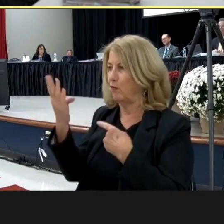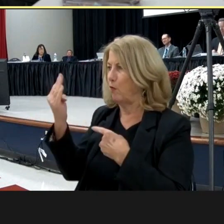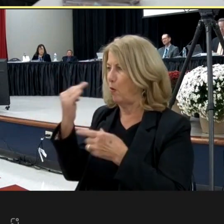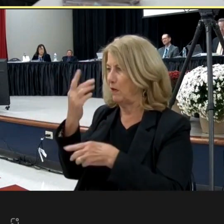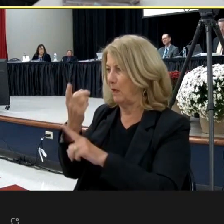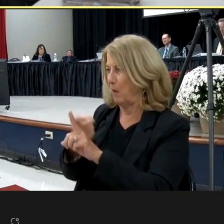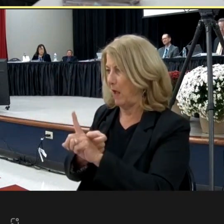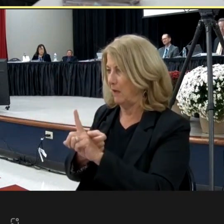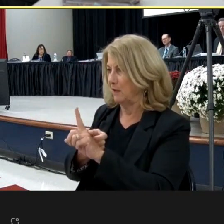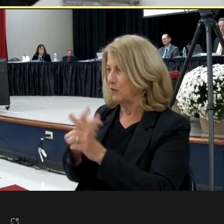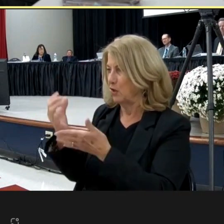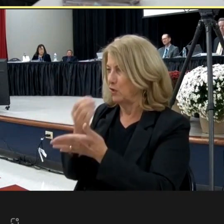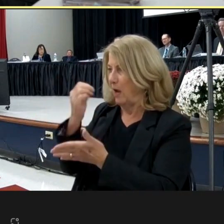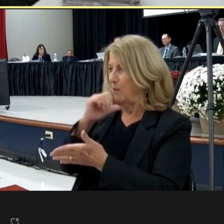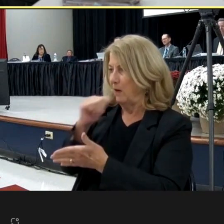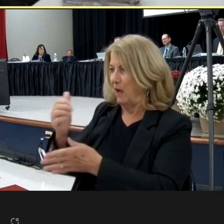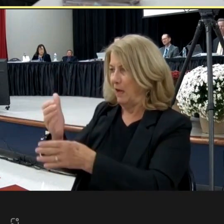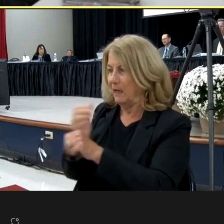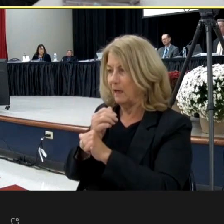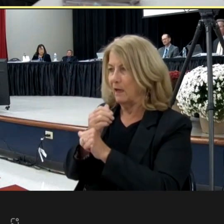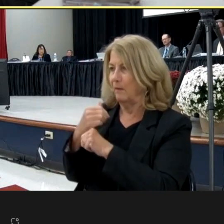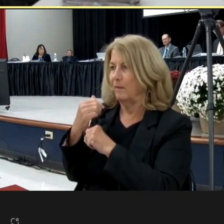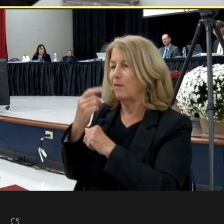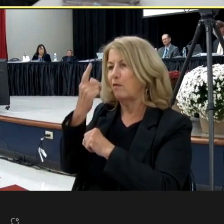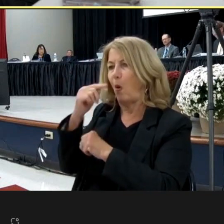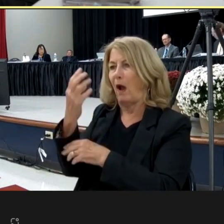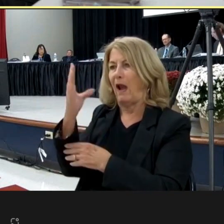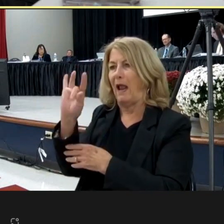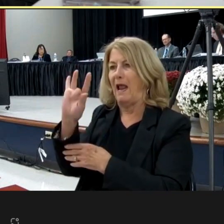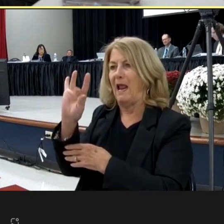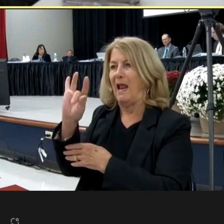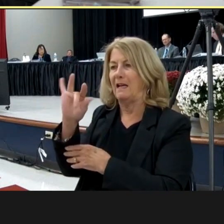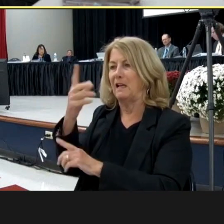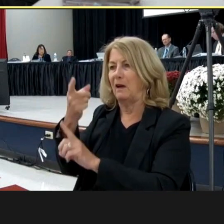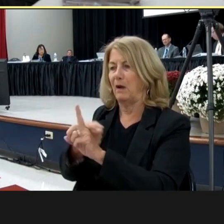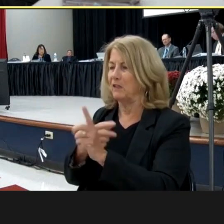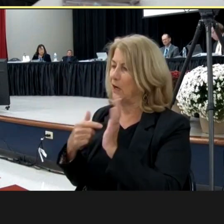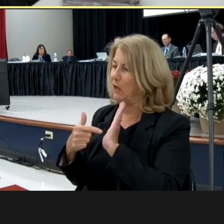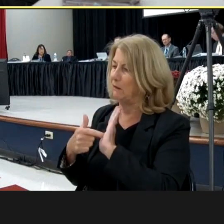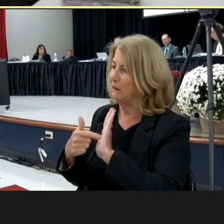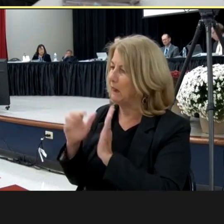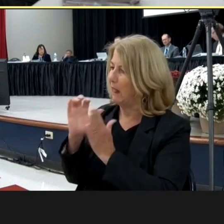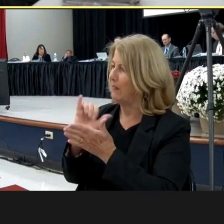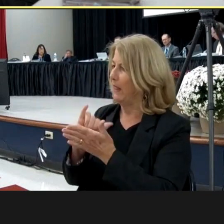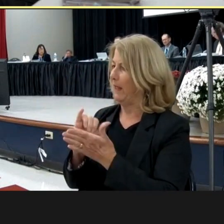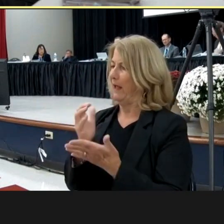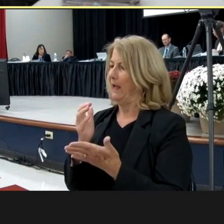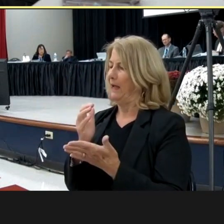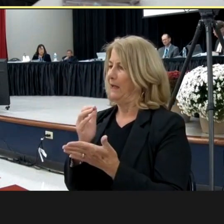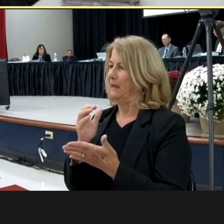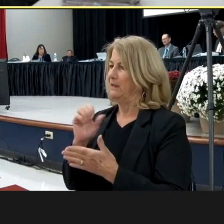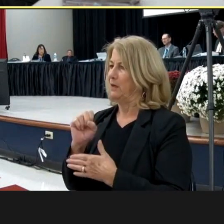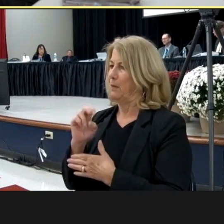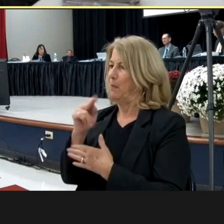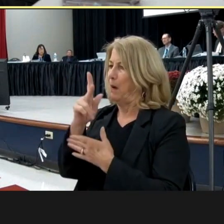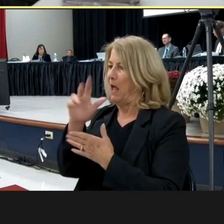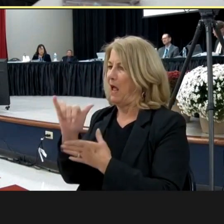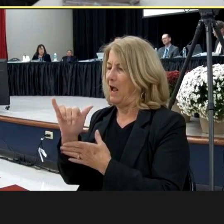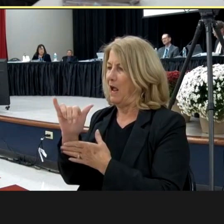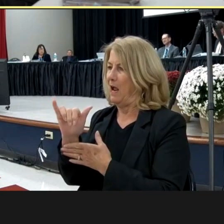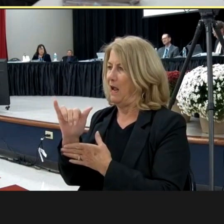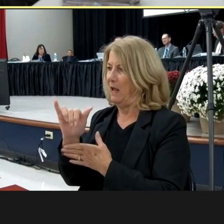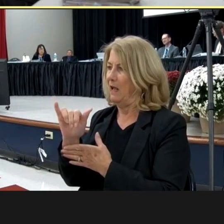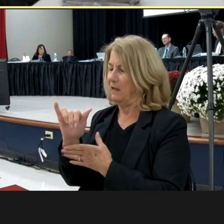a chance we don't get them for 18 months. There are some indications that we're getting that supply chain may take us a little farther